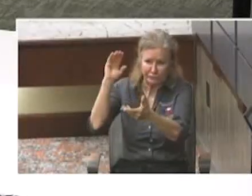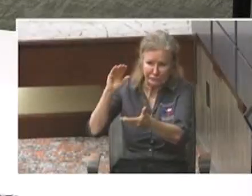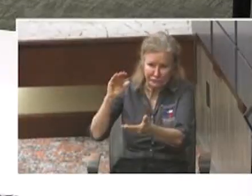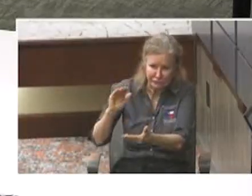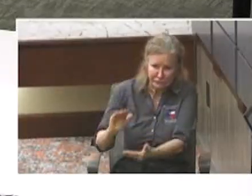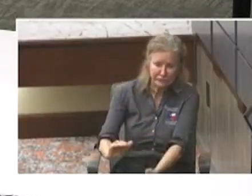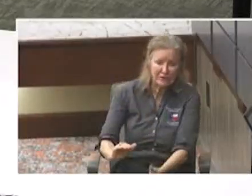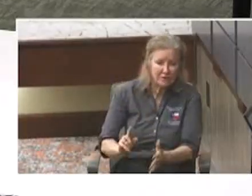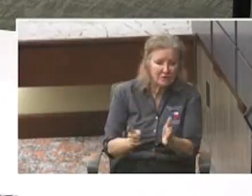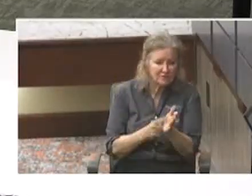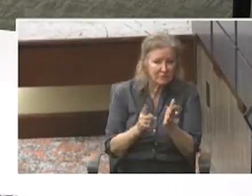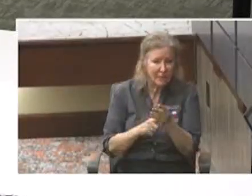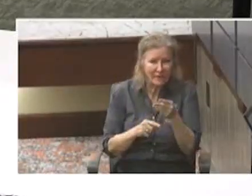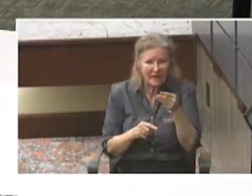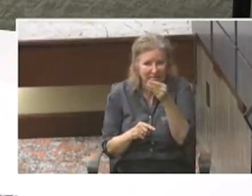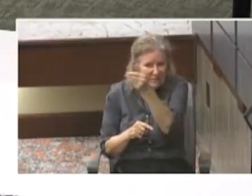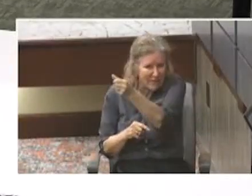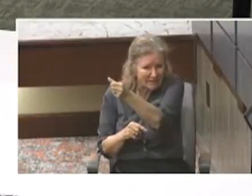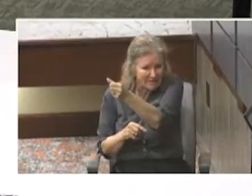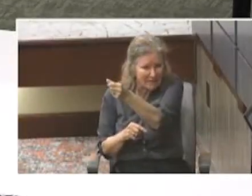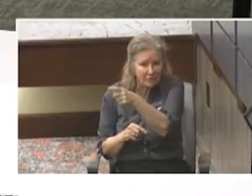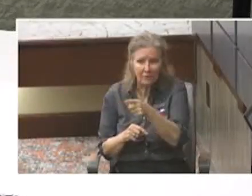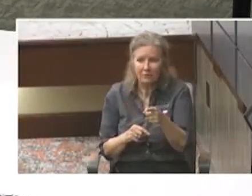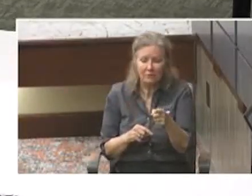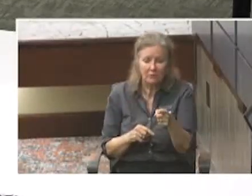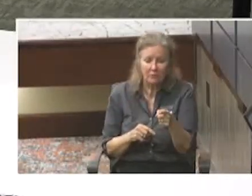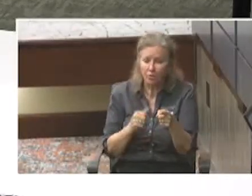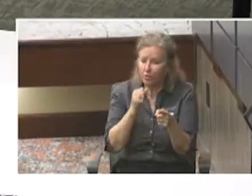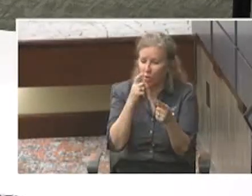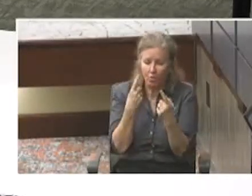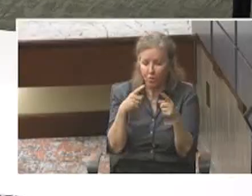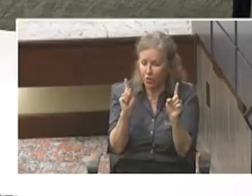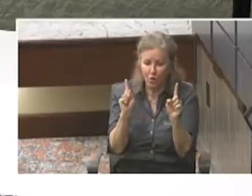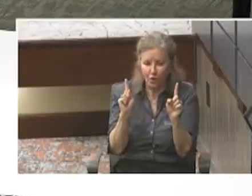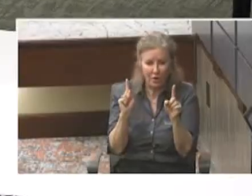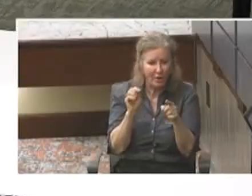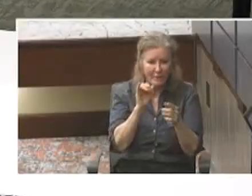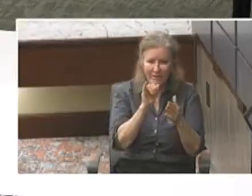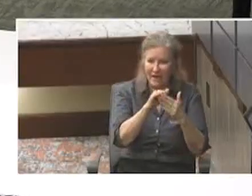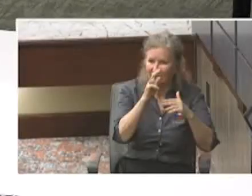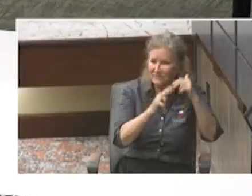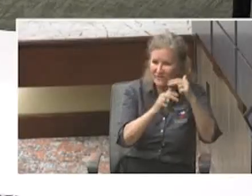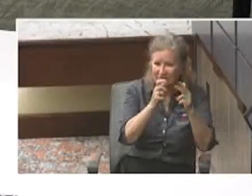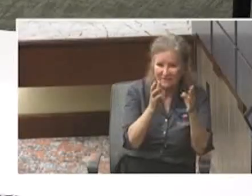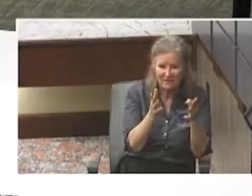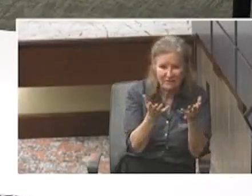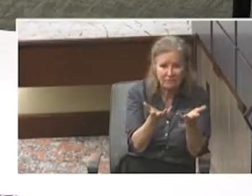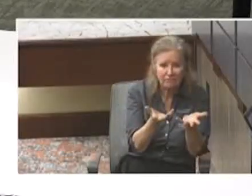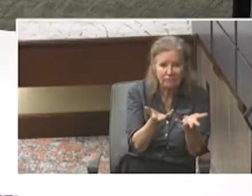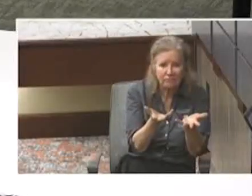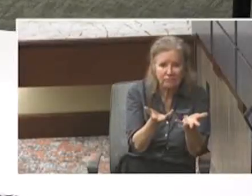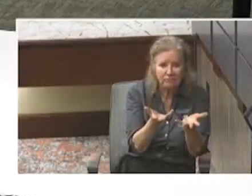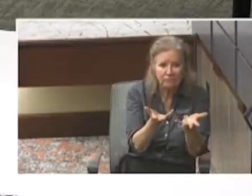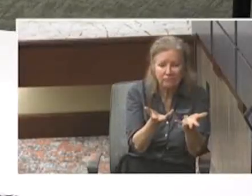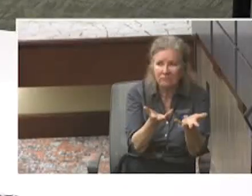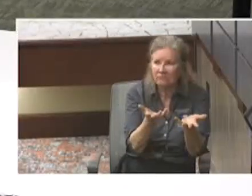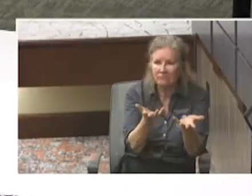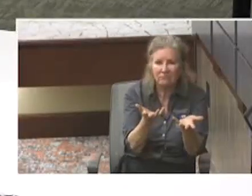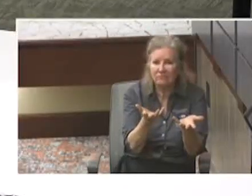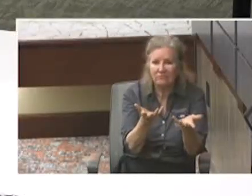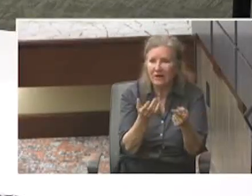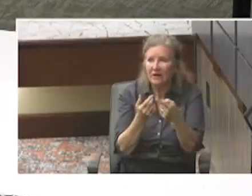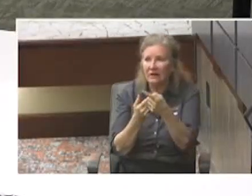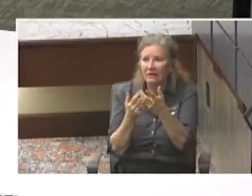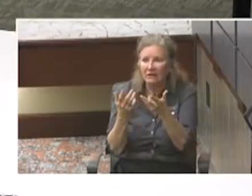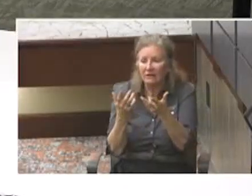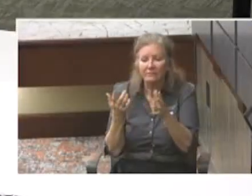to the facilities just doesn't work. Related to that because of different community entities and things of that nature. And we have